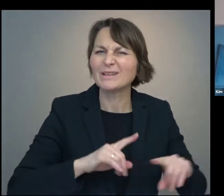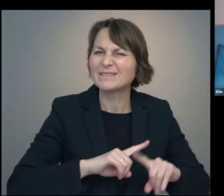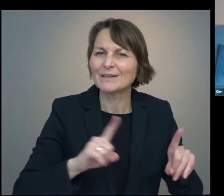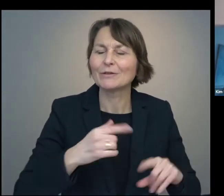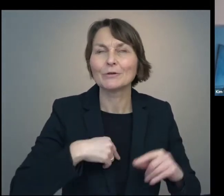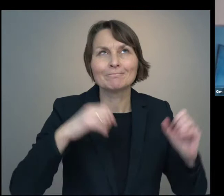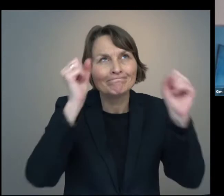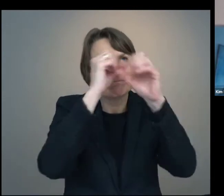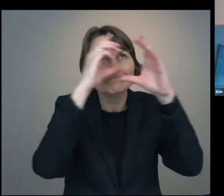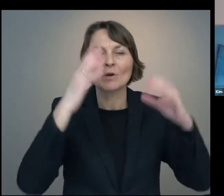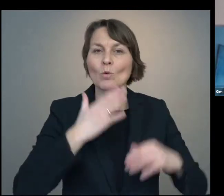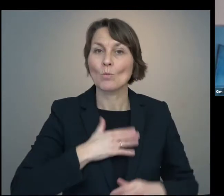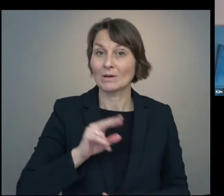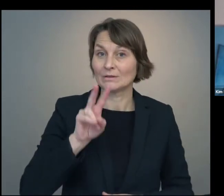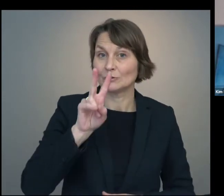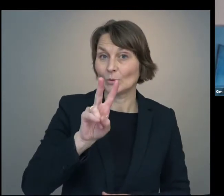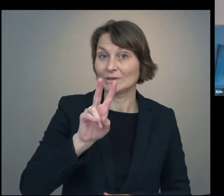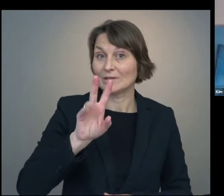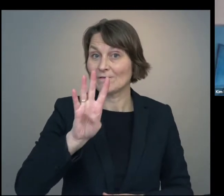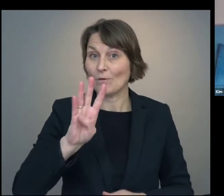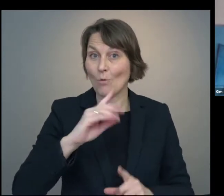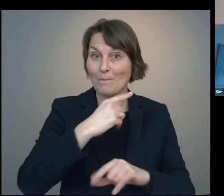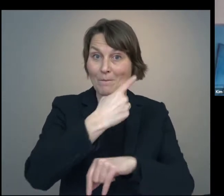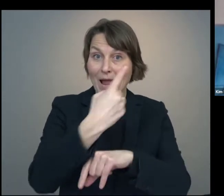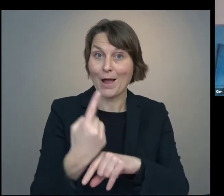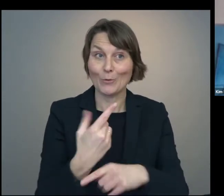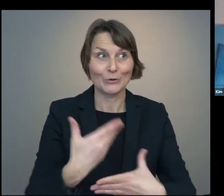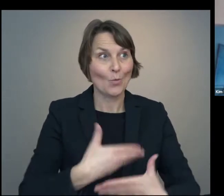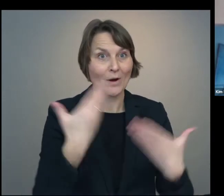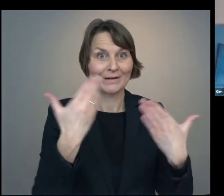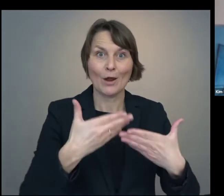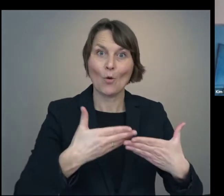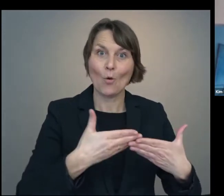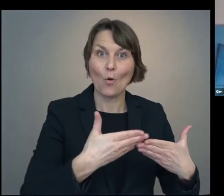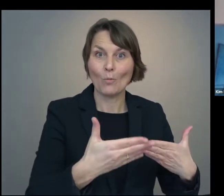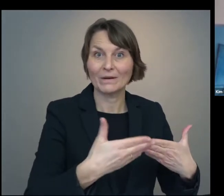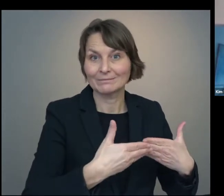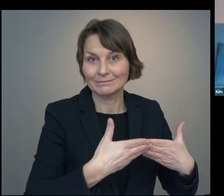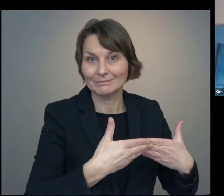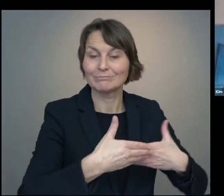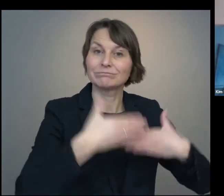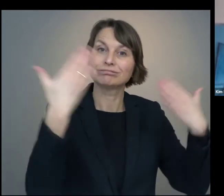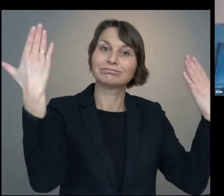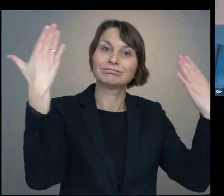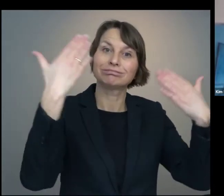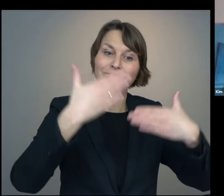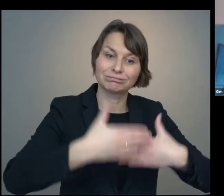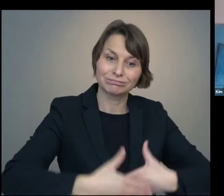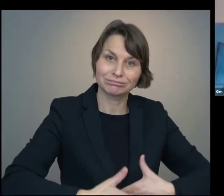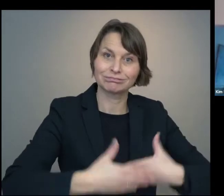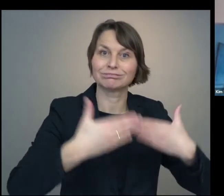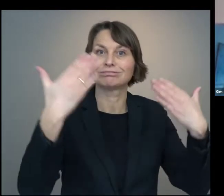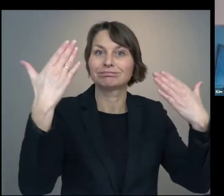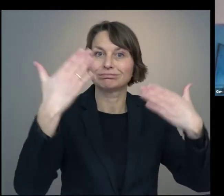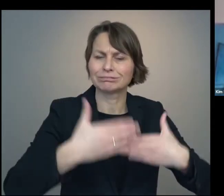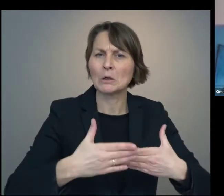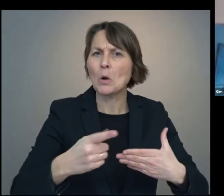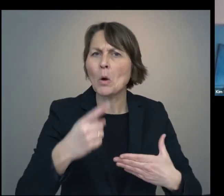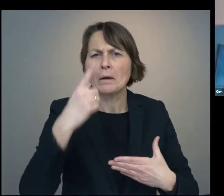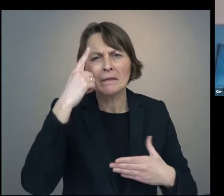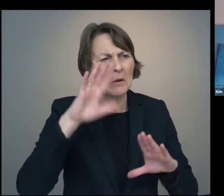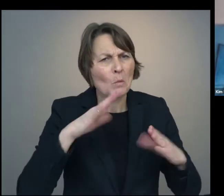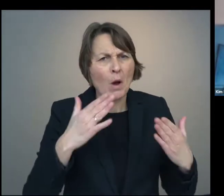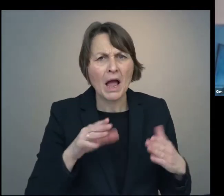24-hour coverage? Or I guess the question is, what are the plans around expanding into the